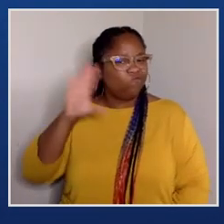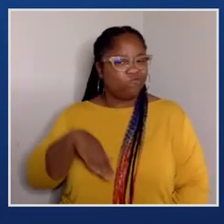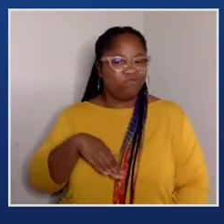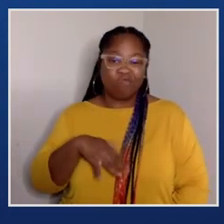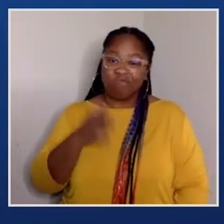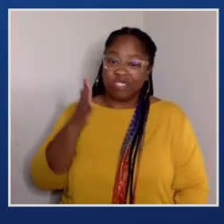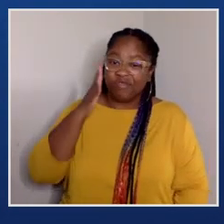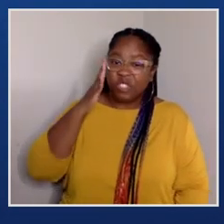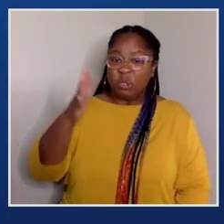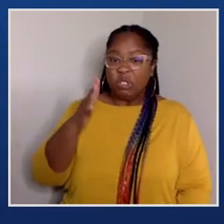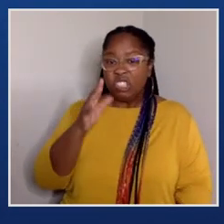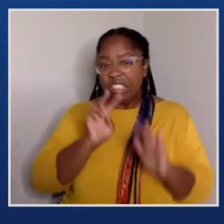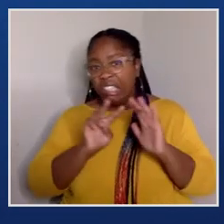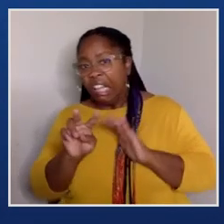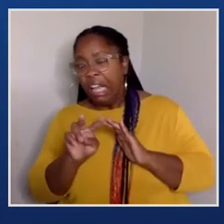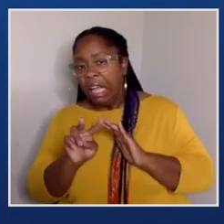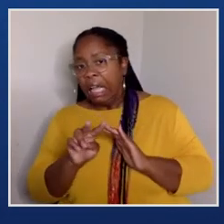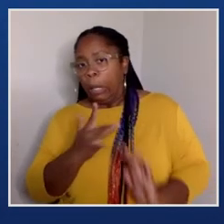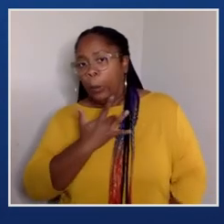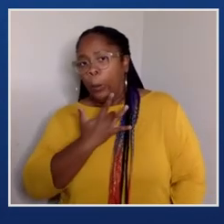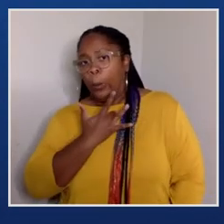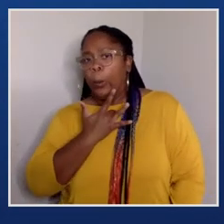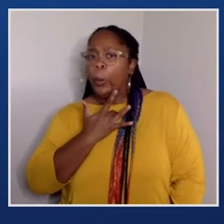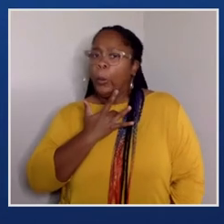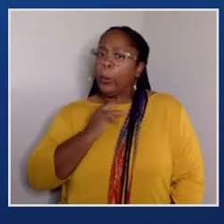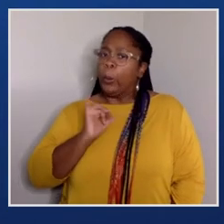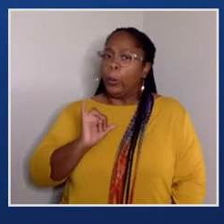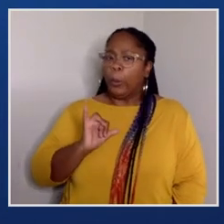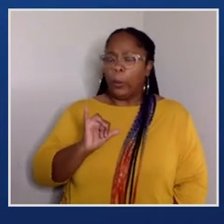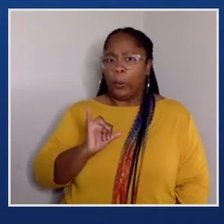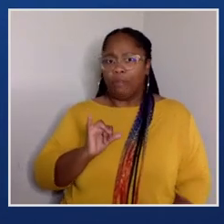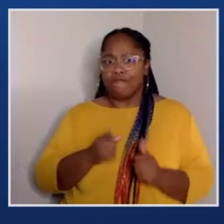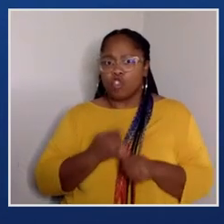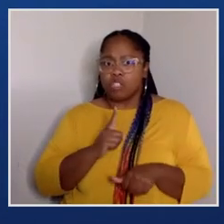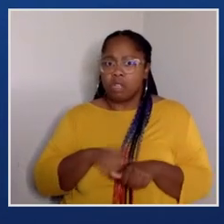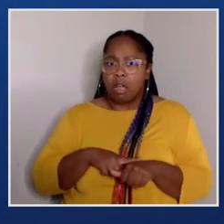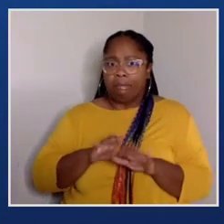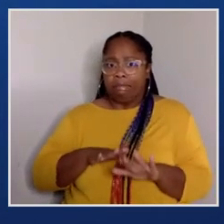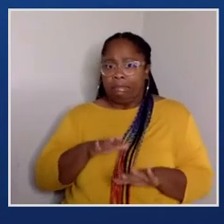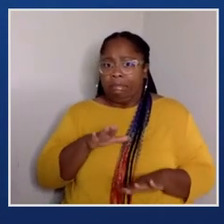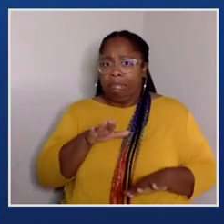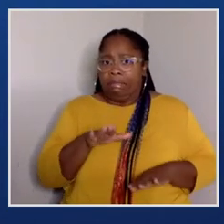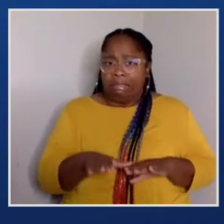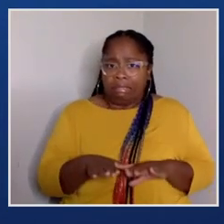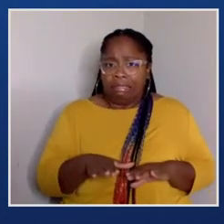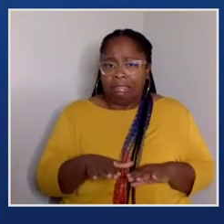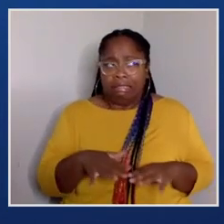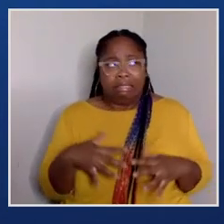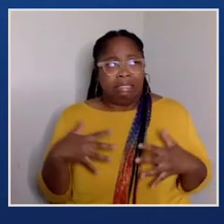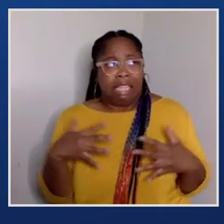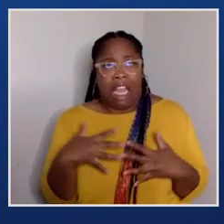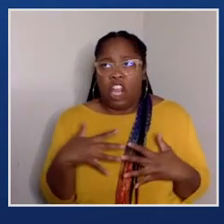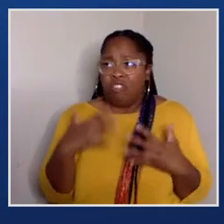I know what it's like to take that first frightening step. towards the